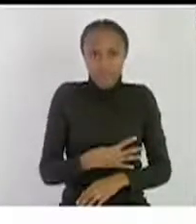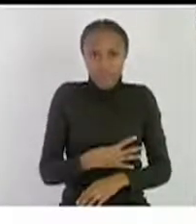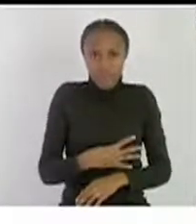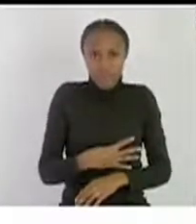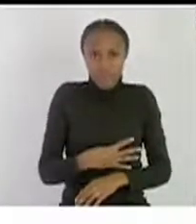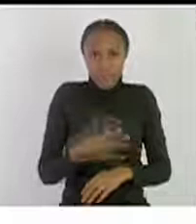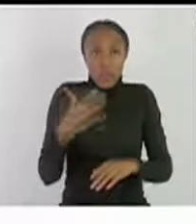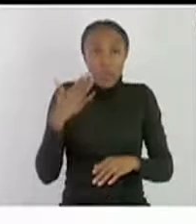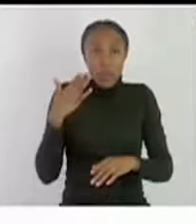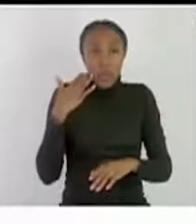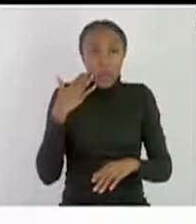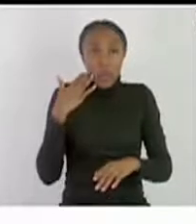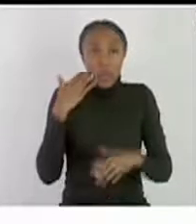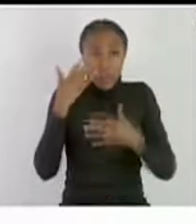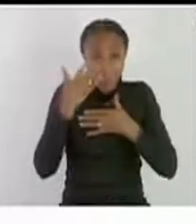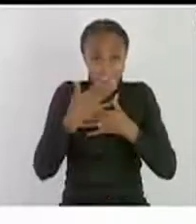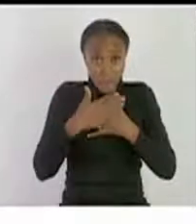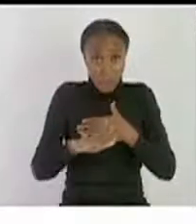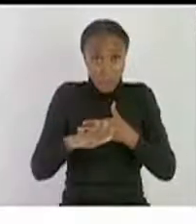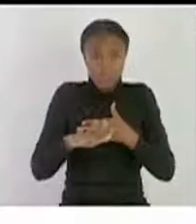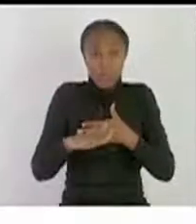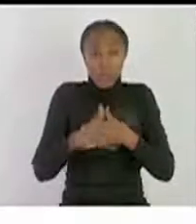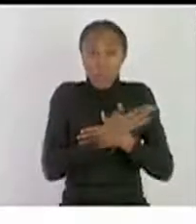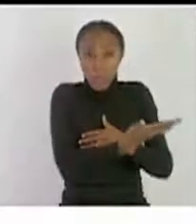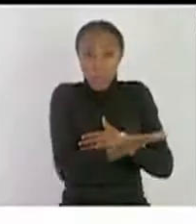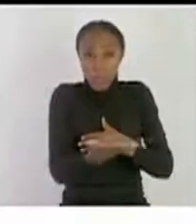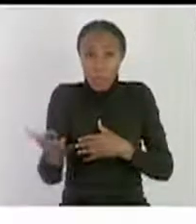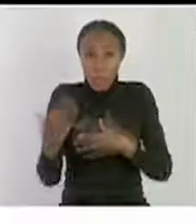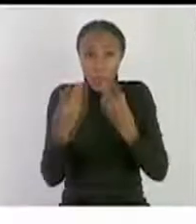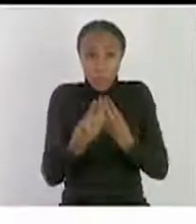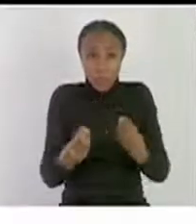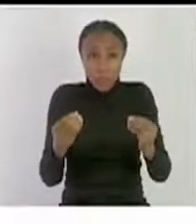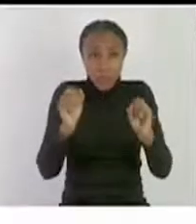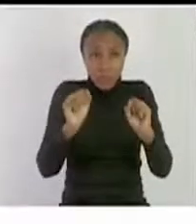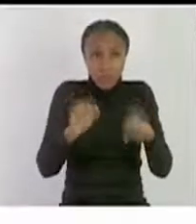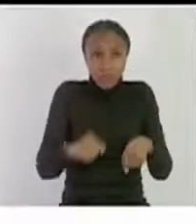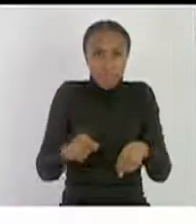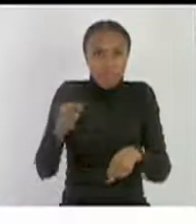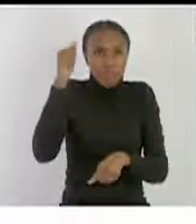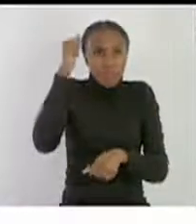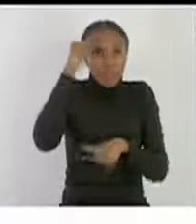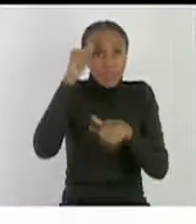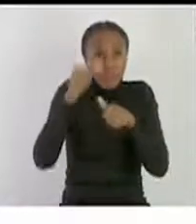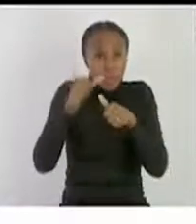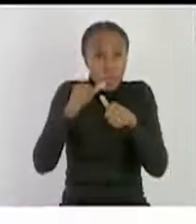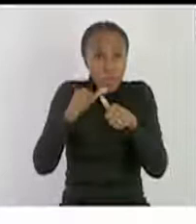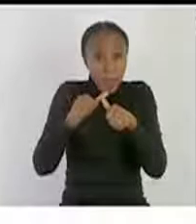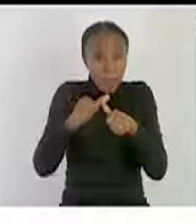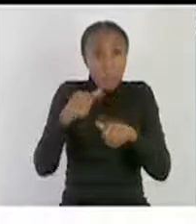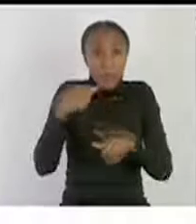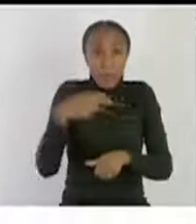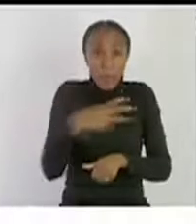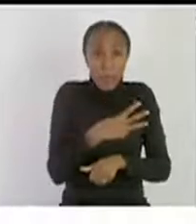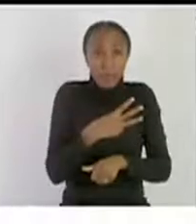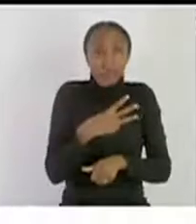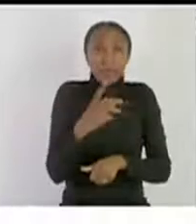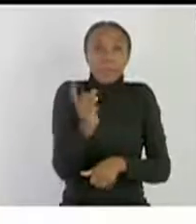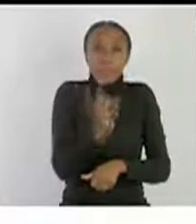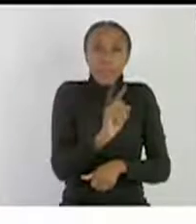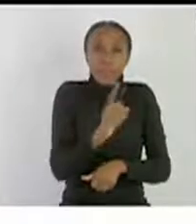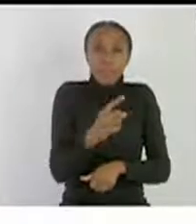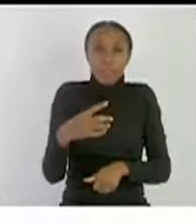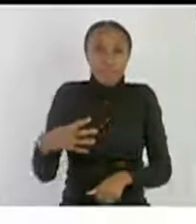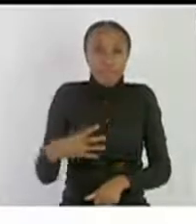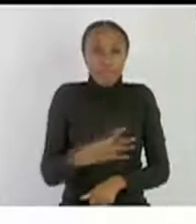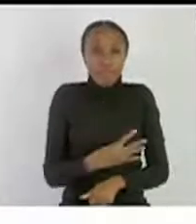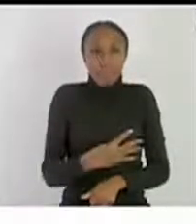this lesson, each and every learner should be able to differentiate between HIV and AIDS in simple